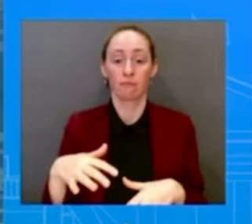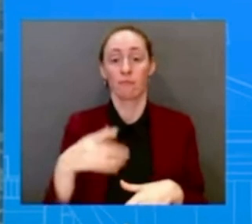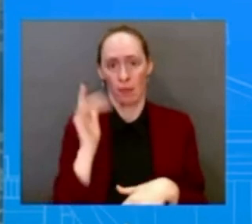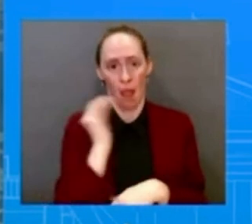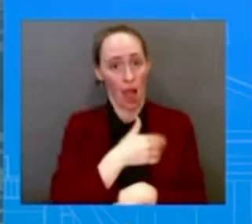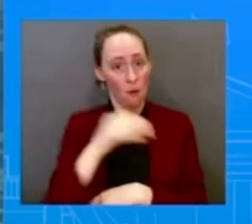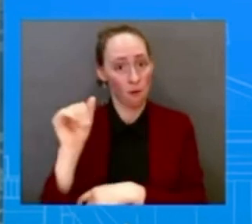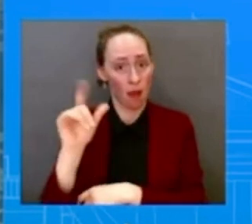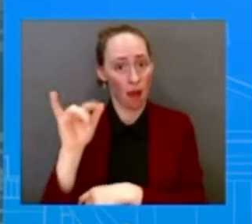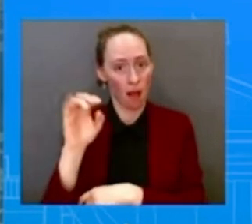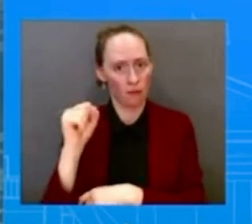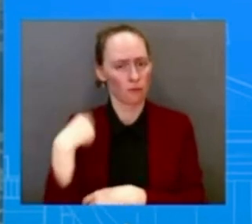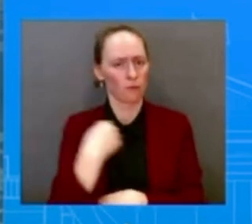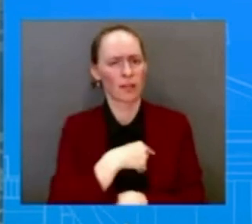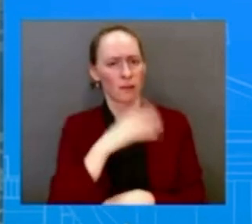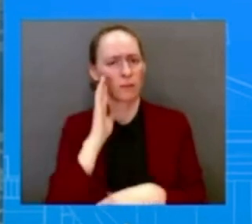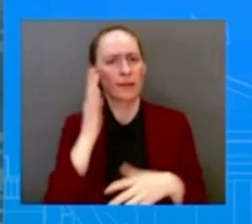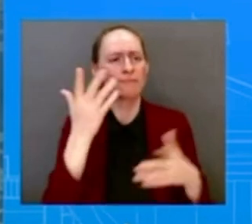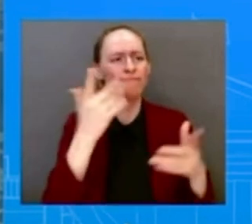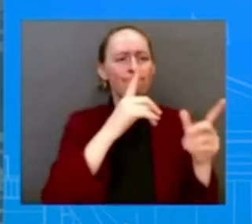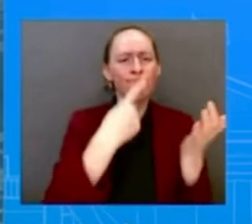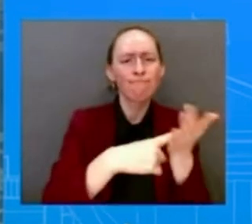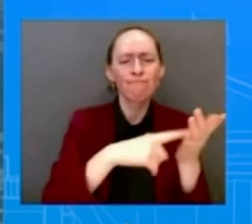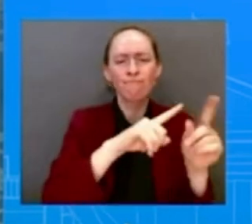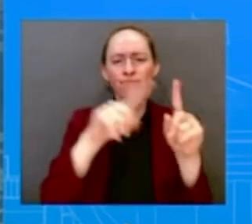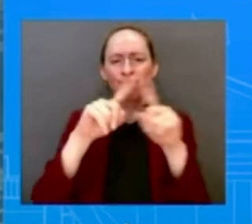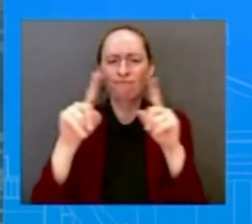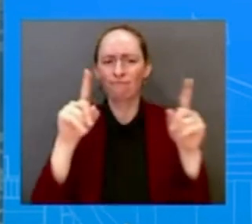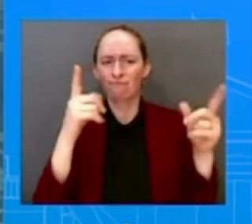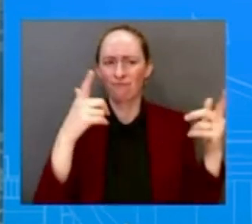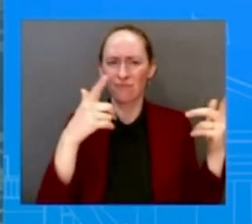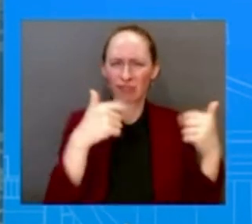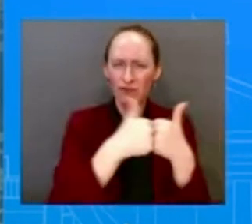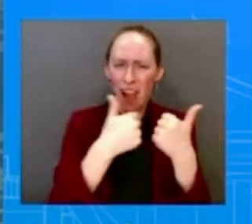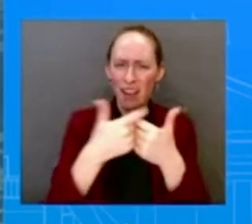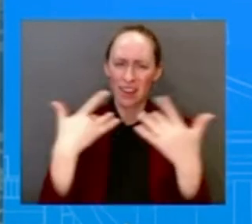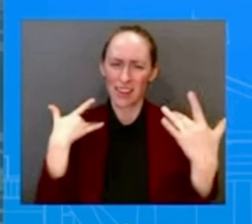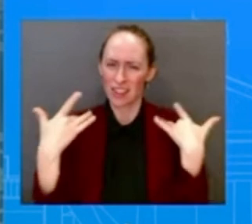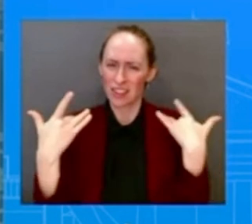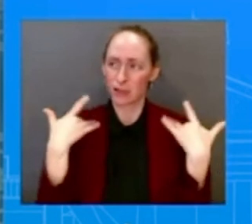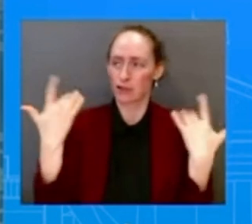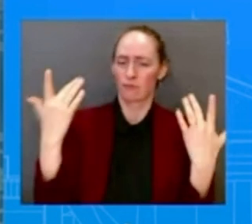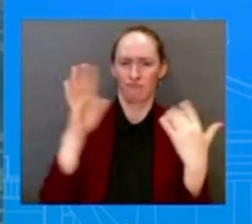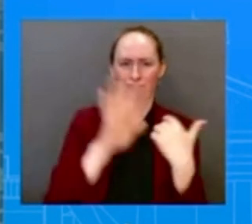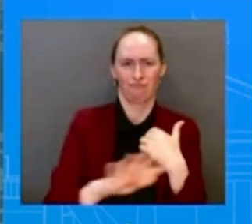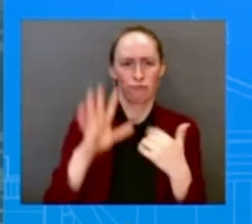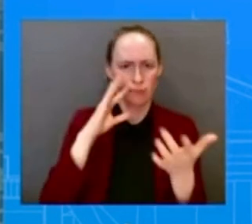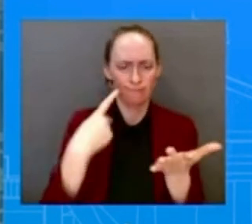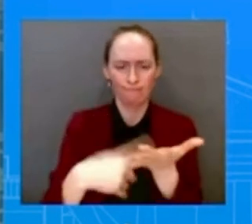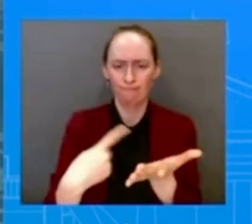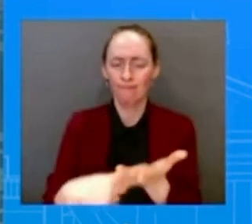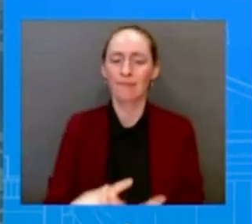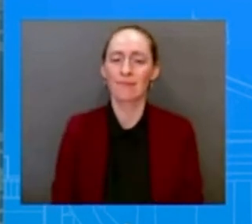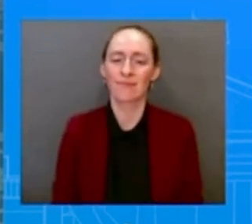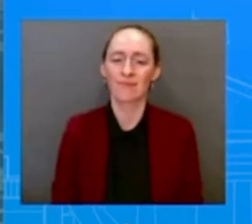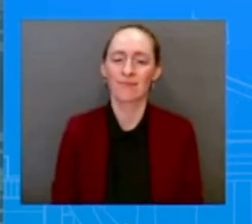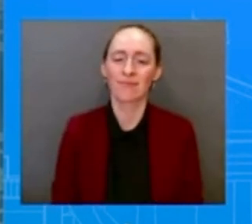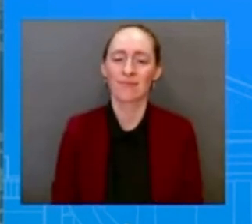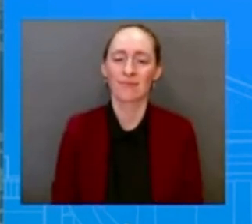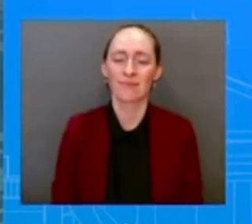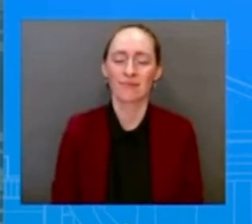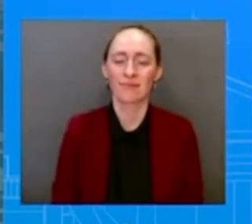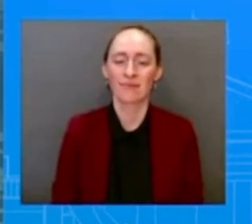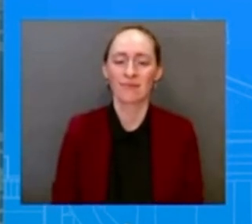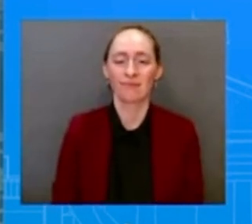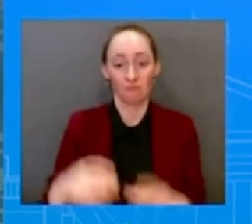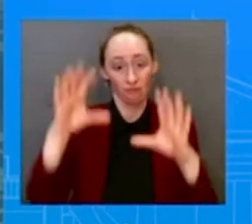quite frankly, not just in this part of it. The president has personal experience working with President Lula from his time as vice president, and they met several